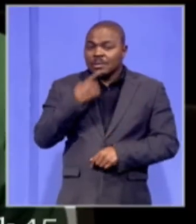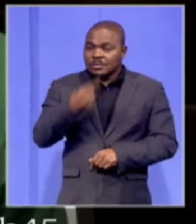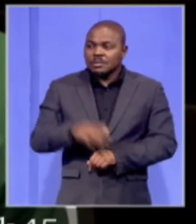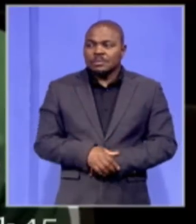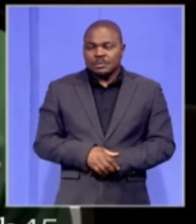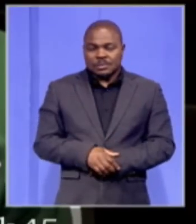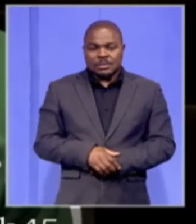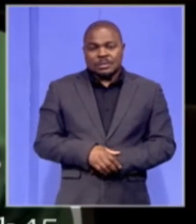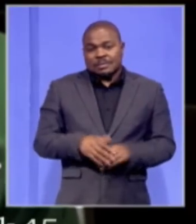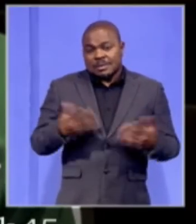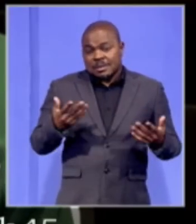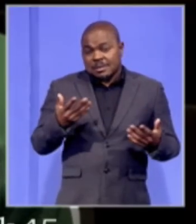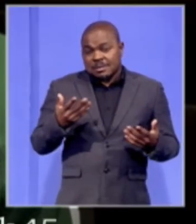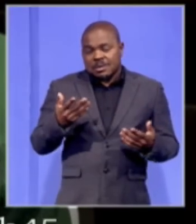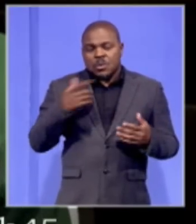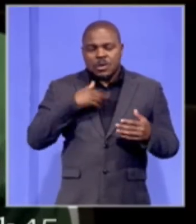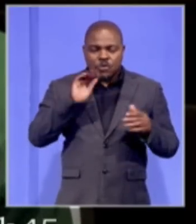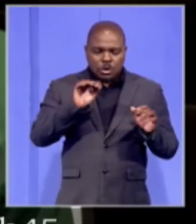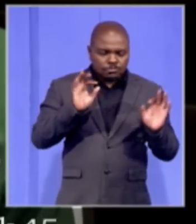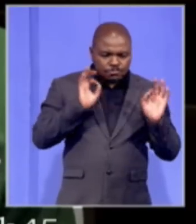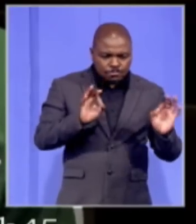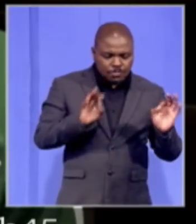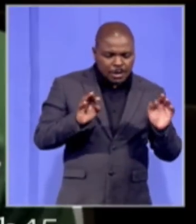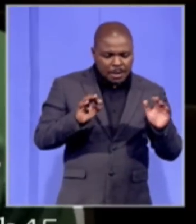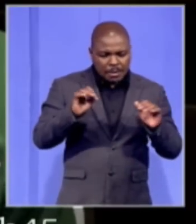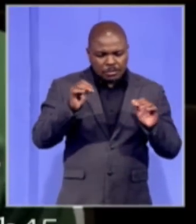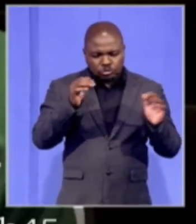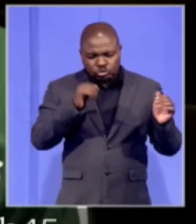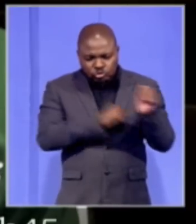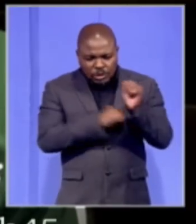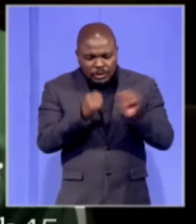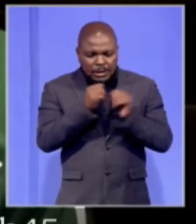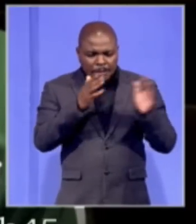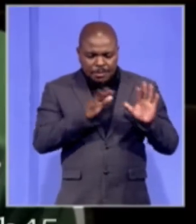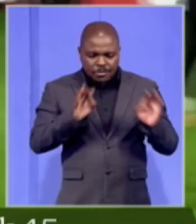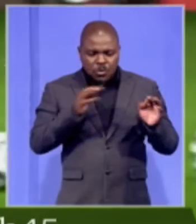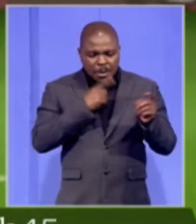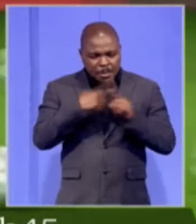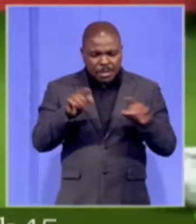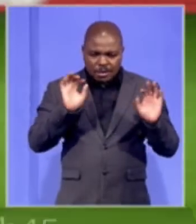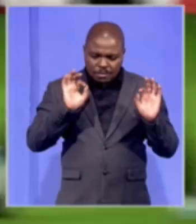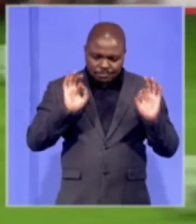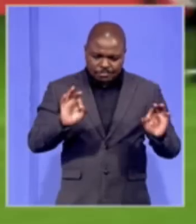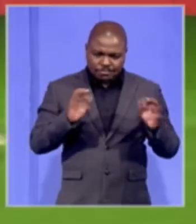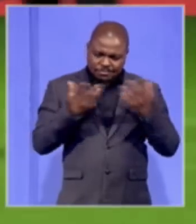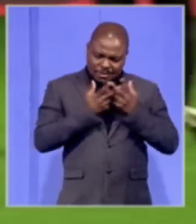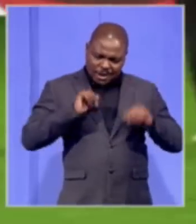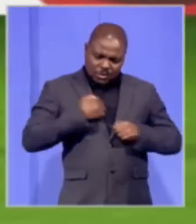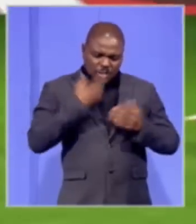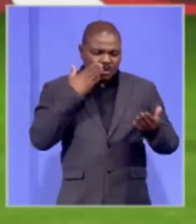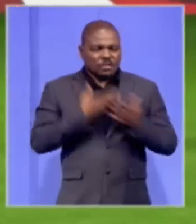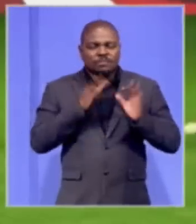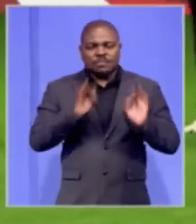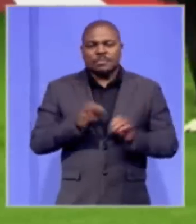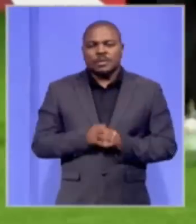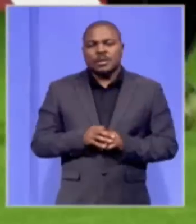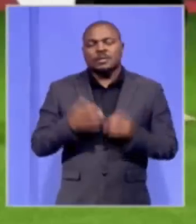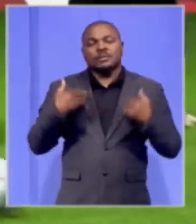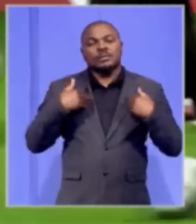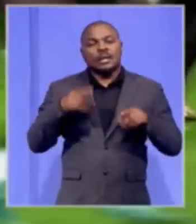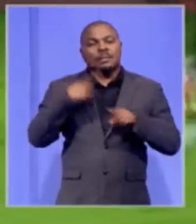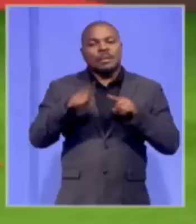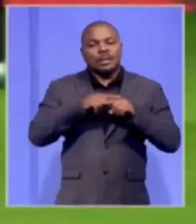get our structures prepared and we play a game, I think we'll be fine. Papadi e qala phirimaneng ena pele ho